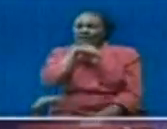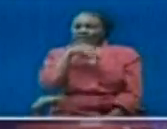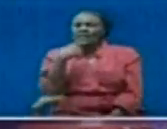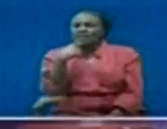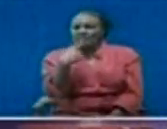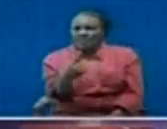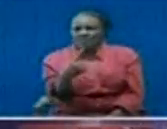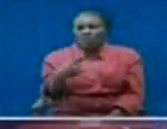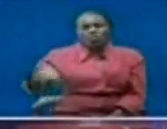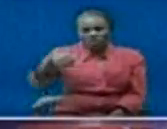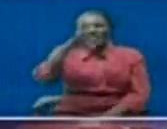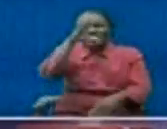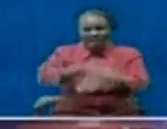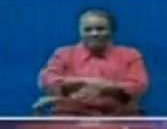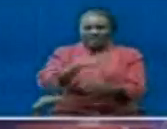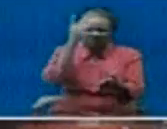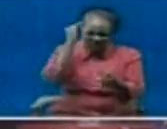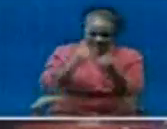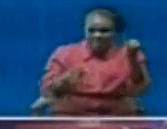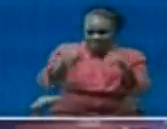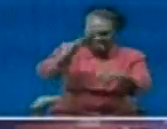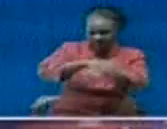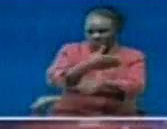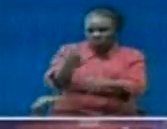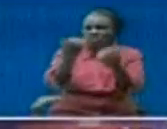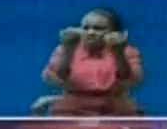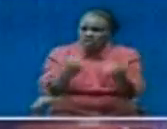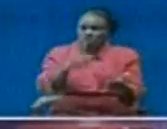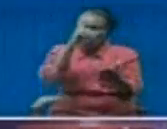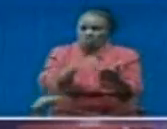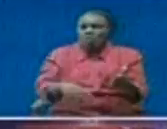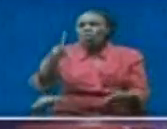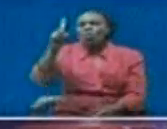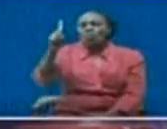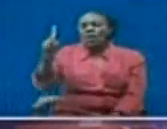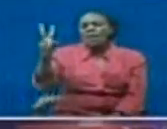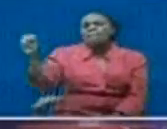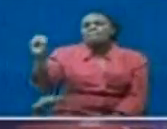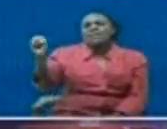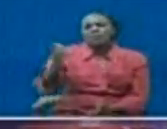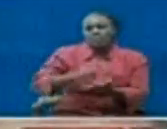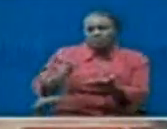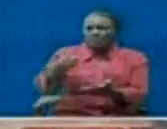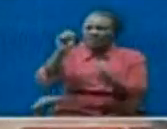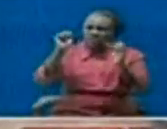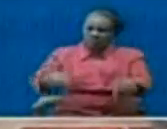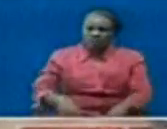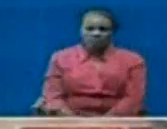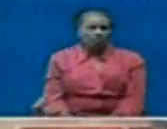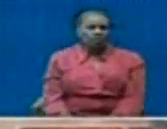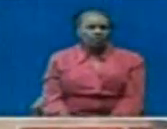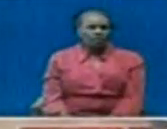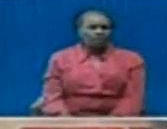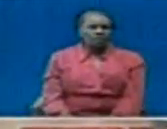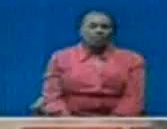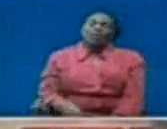says, we will guarantee you 5 million. All you need is basically 1 million. Yes. That's all you need. Yeah. Can you get it? I think we're